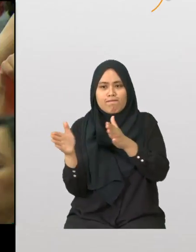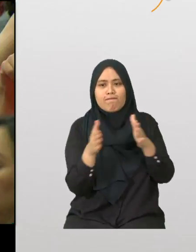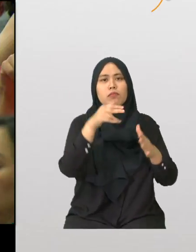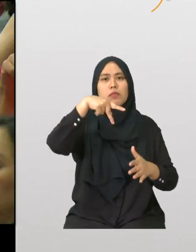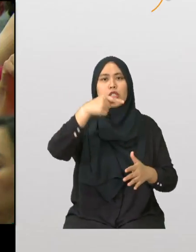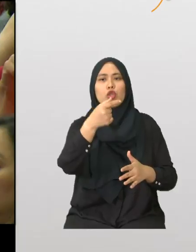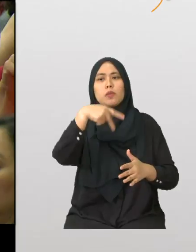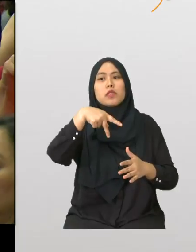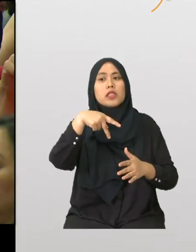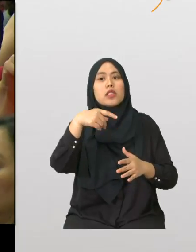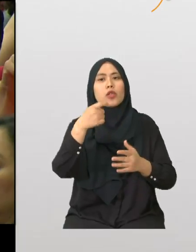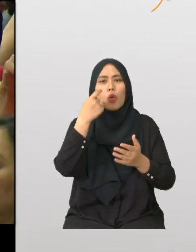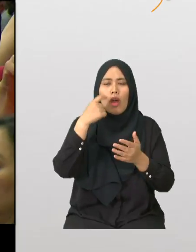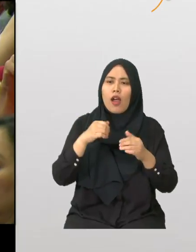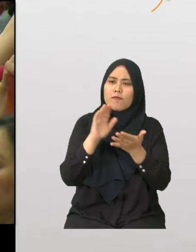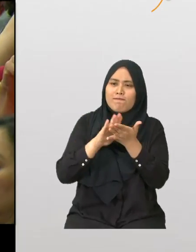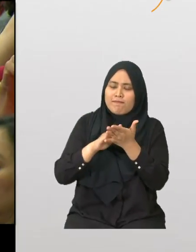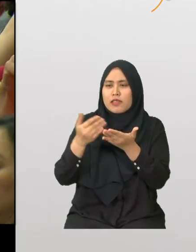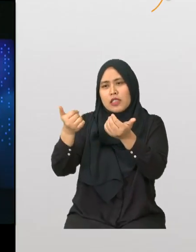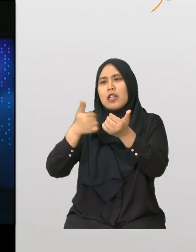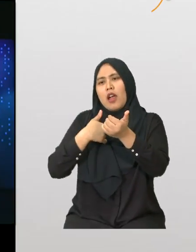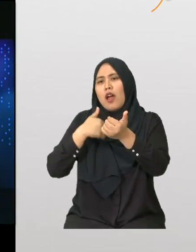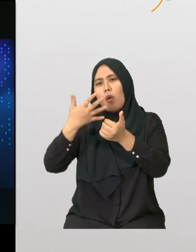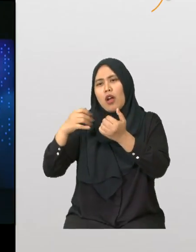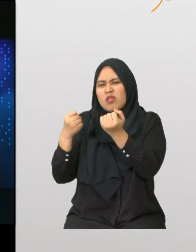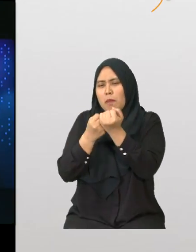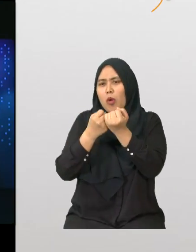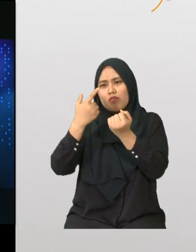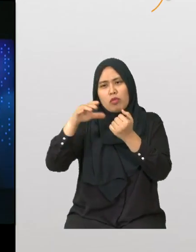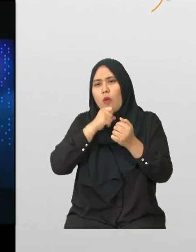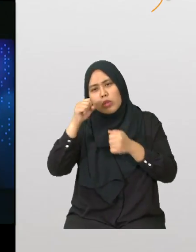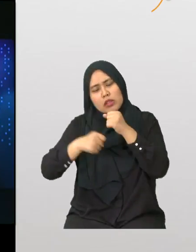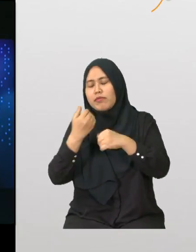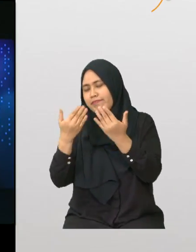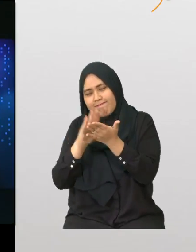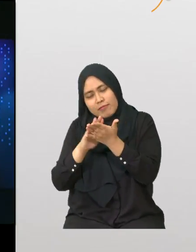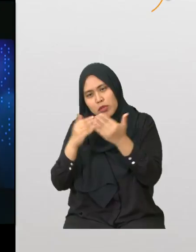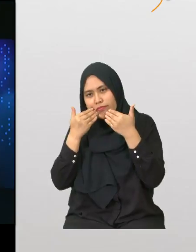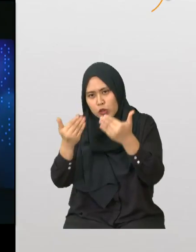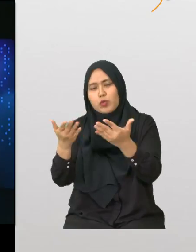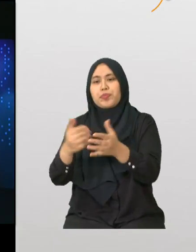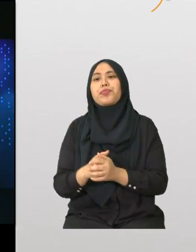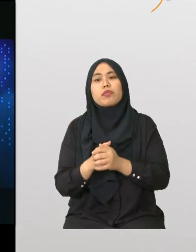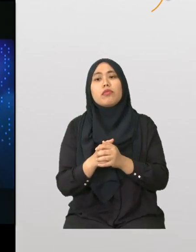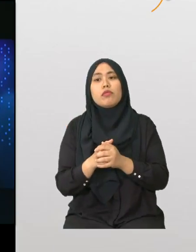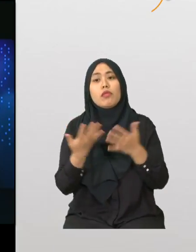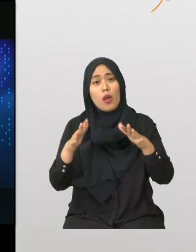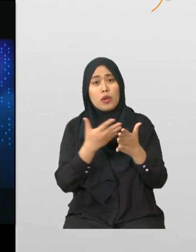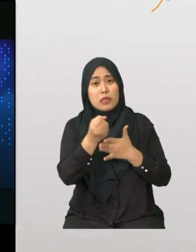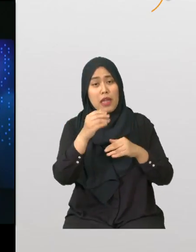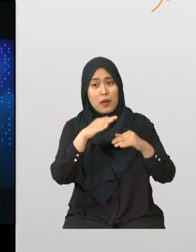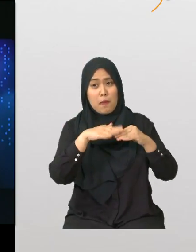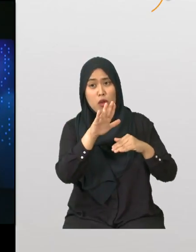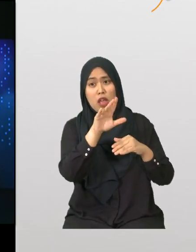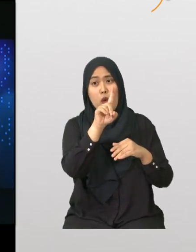for their sacrifices and support them in their silver years. So far, we've spent more than $1.3 billion